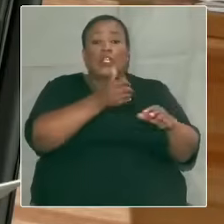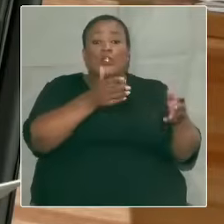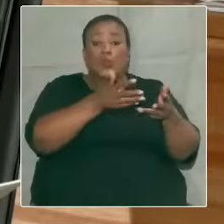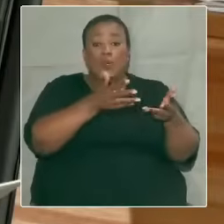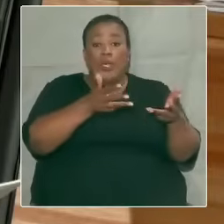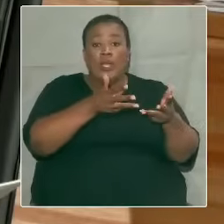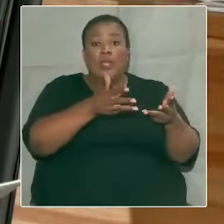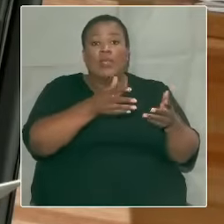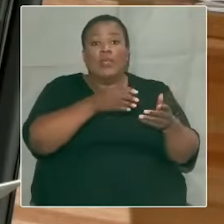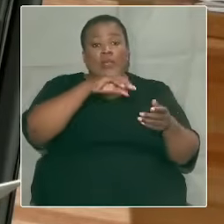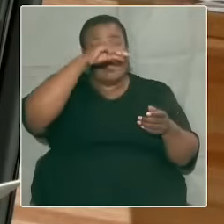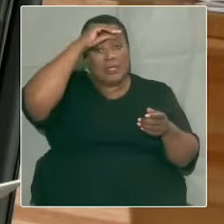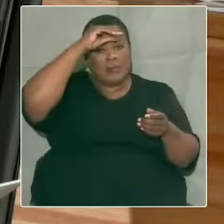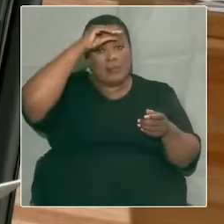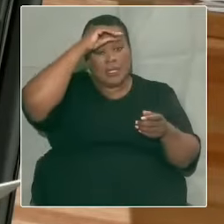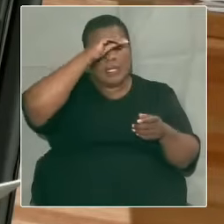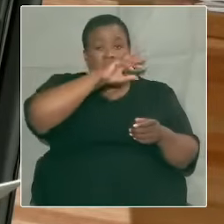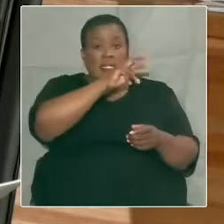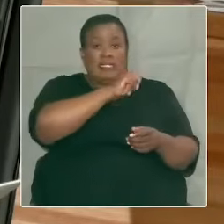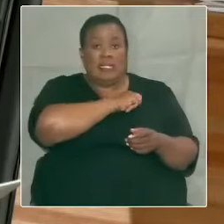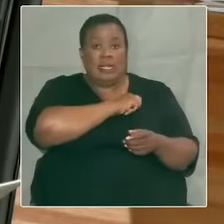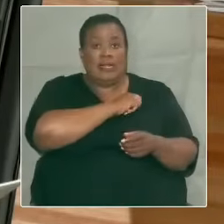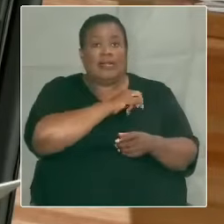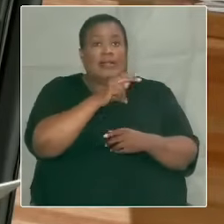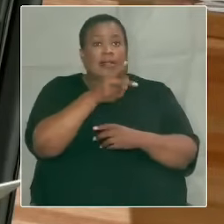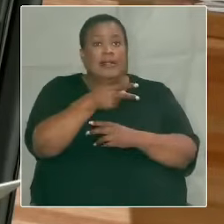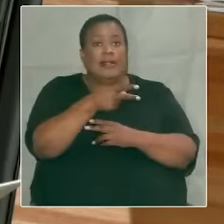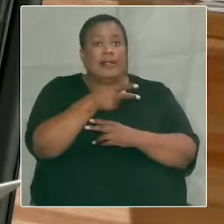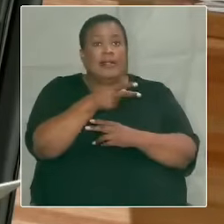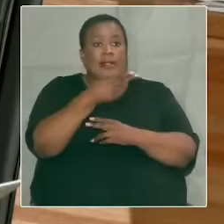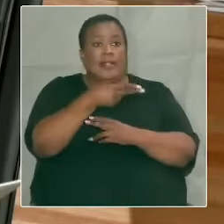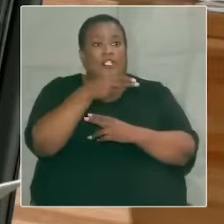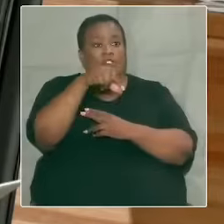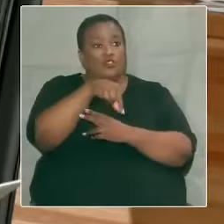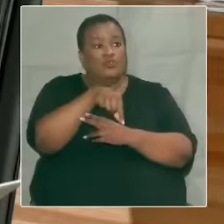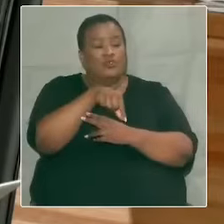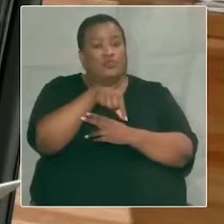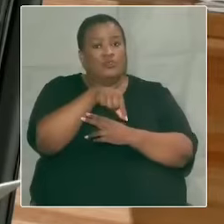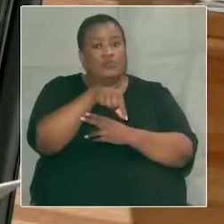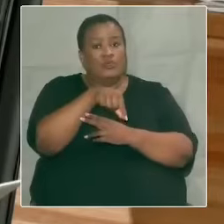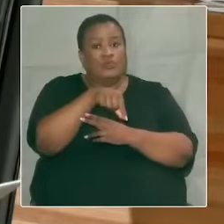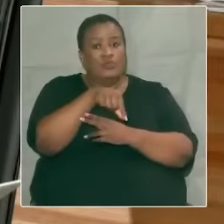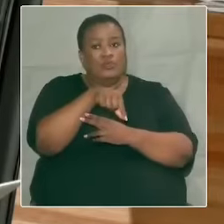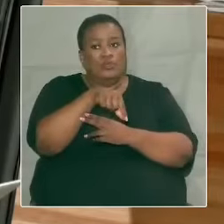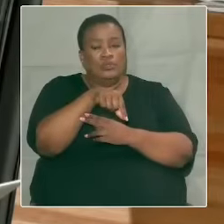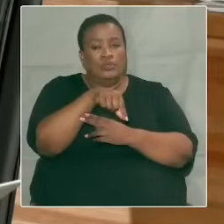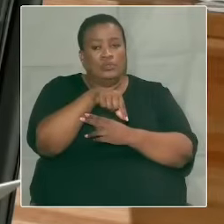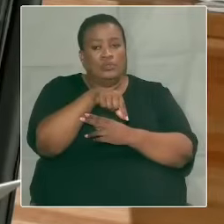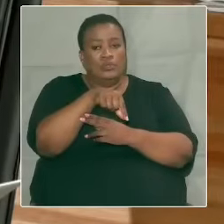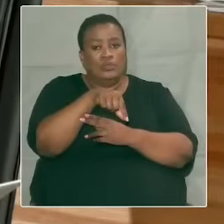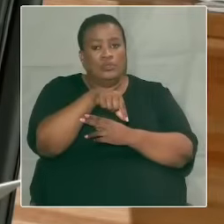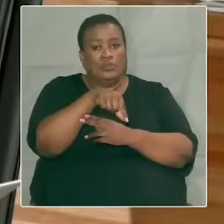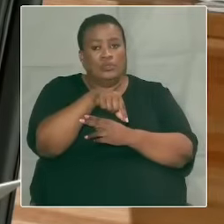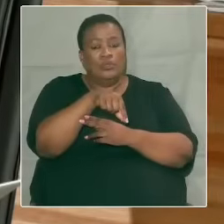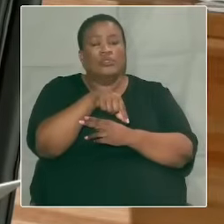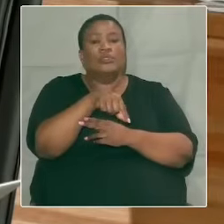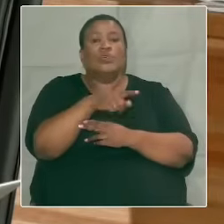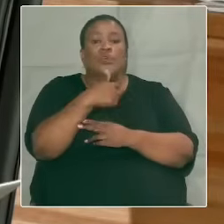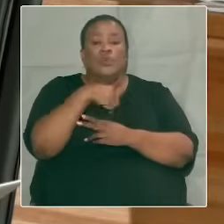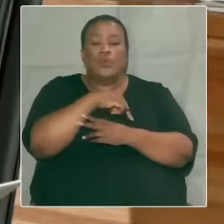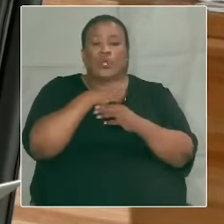HQ. Perhaps if I can ask you then to take it from there, in order to also assist